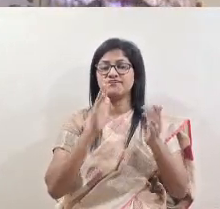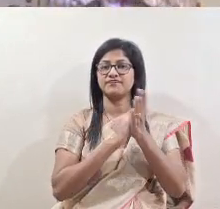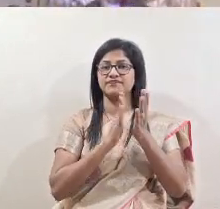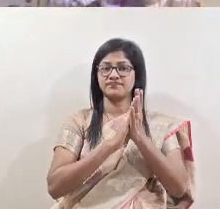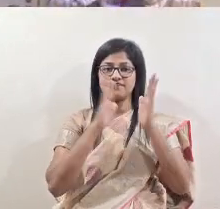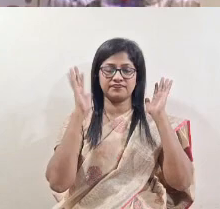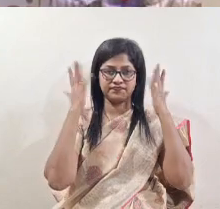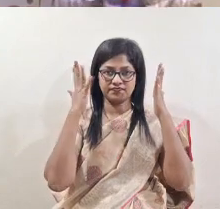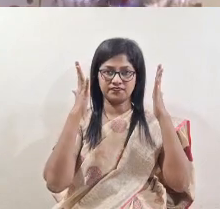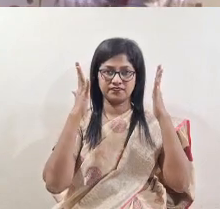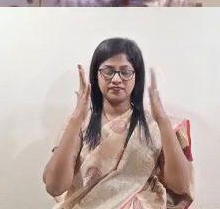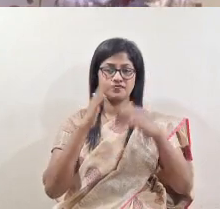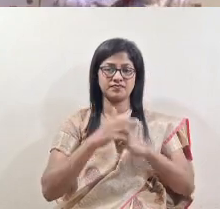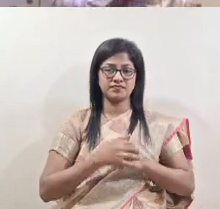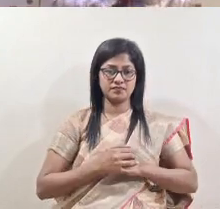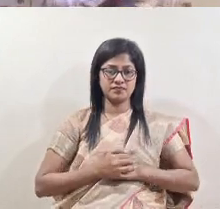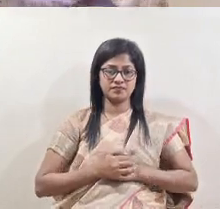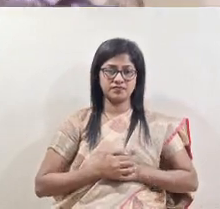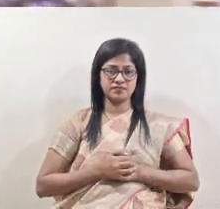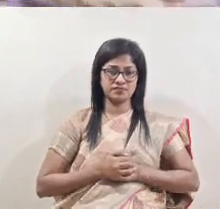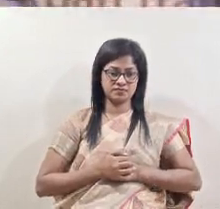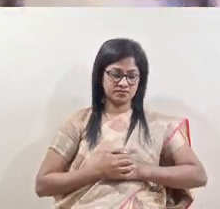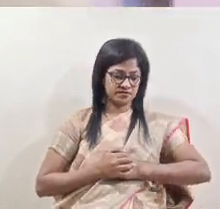So let's give a big hand.